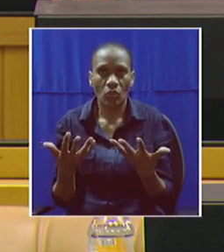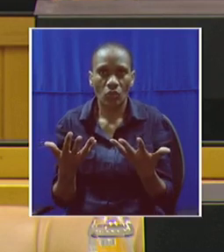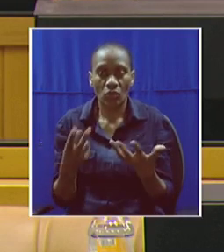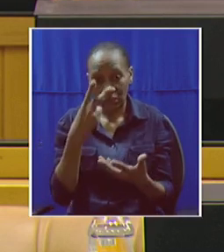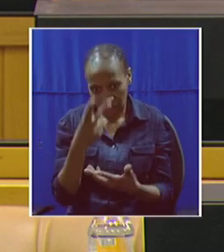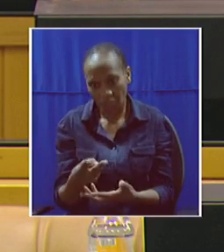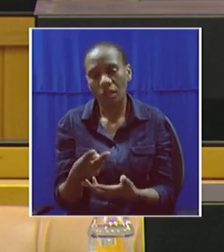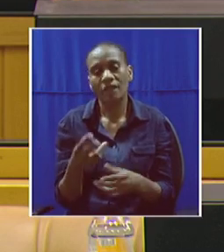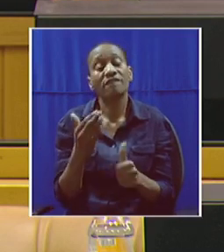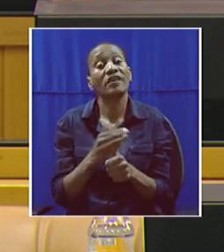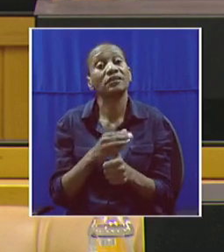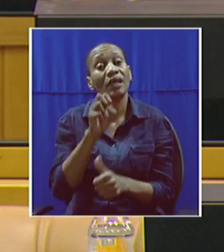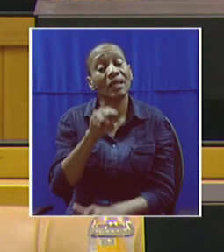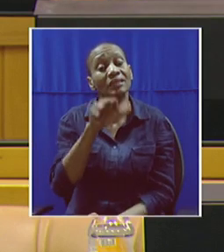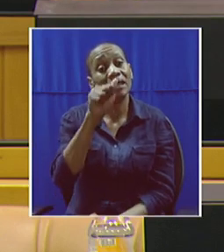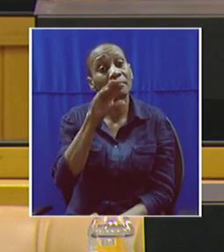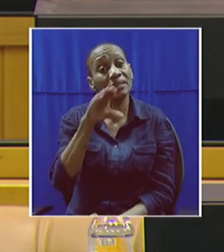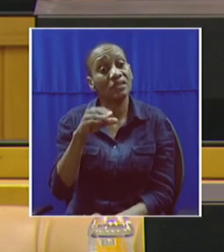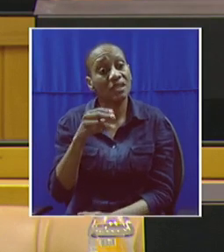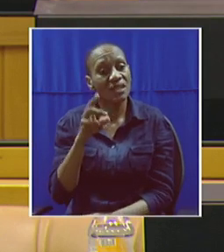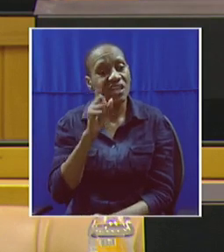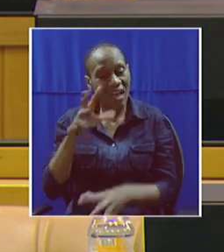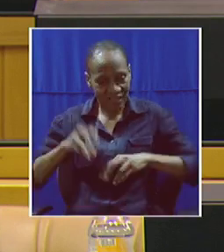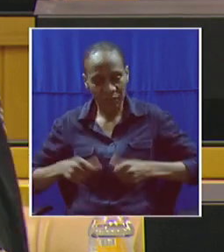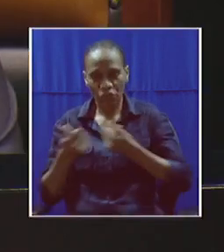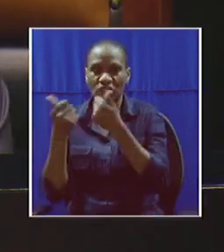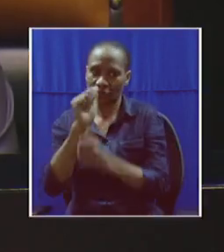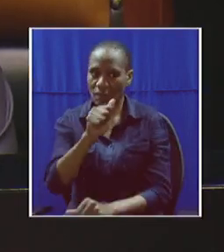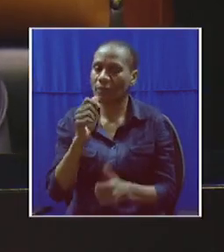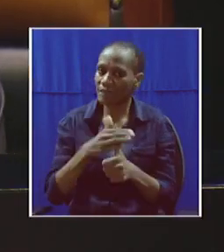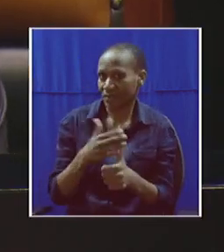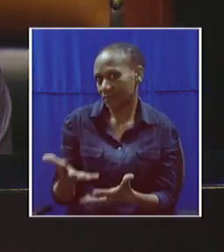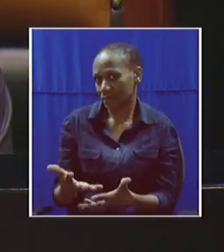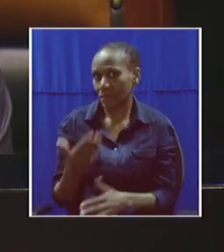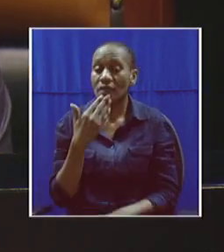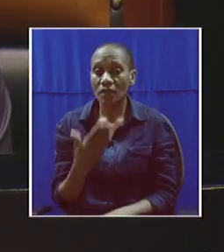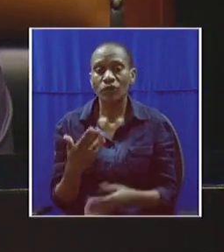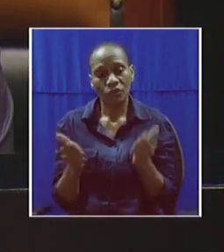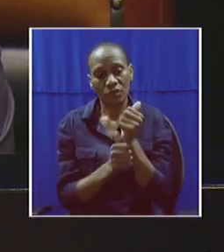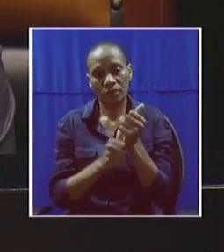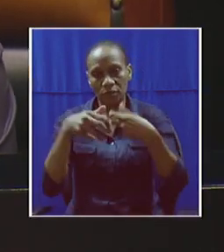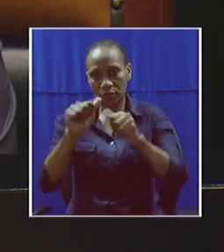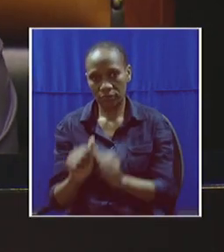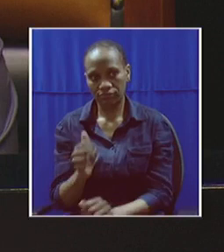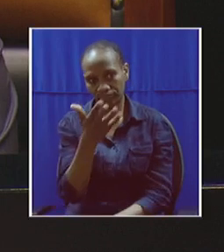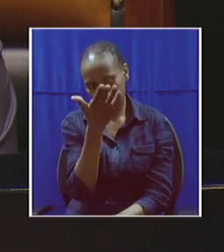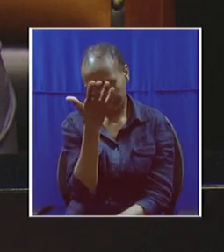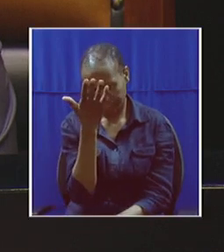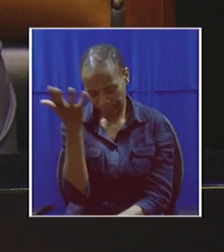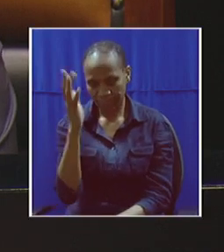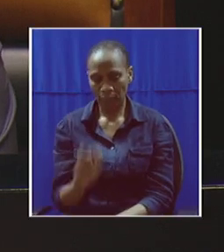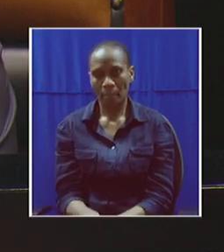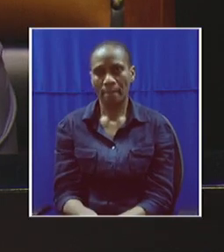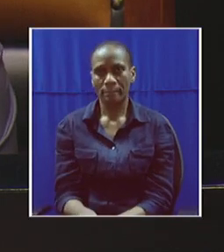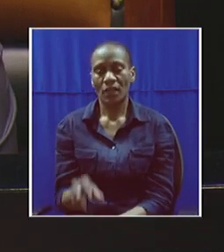the sabc shall have arrived at thank you very much thank you honorable Deputy Minister The